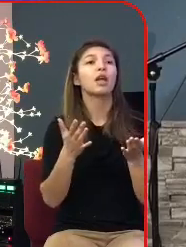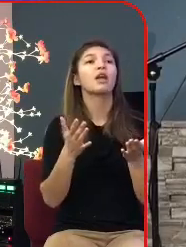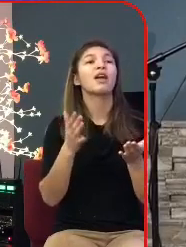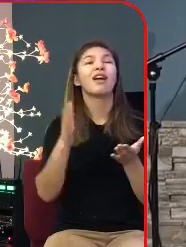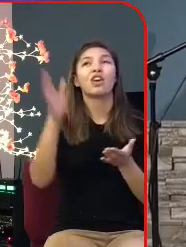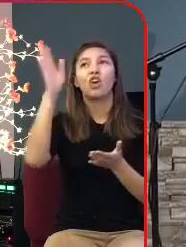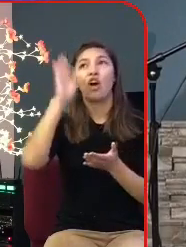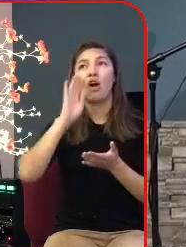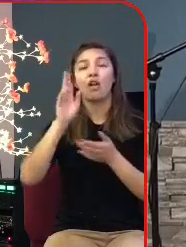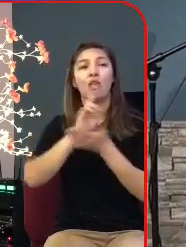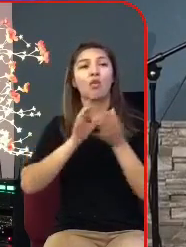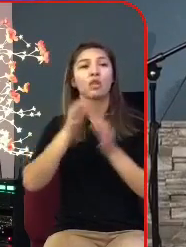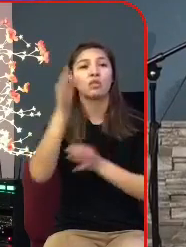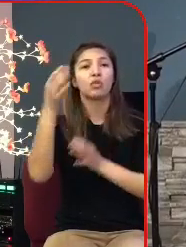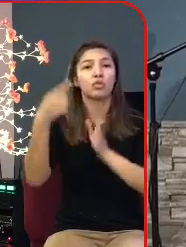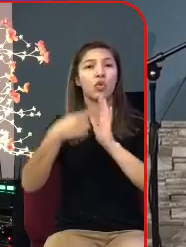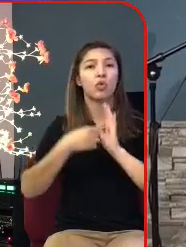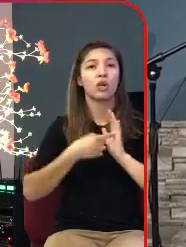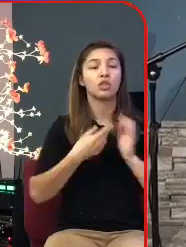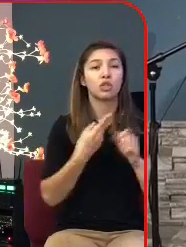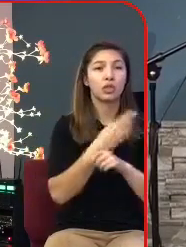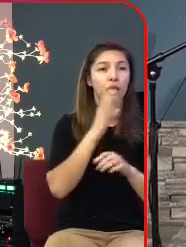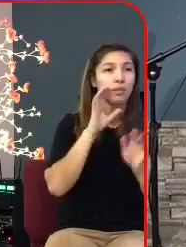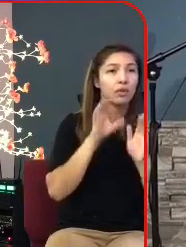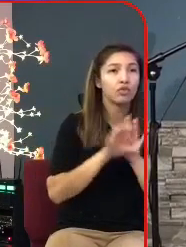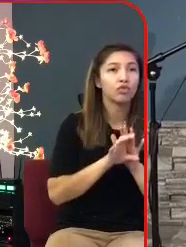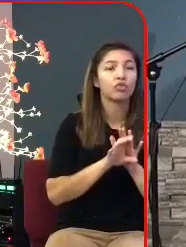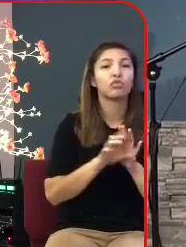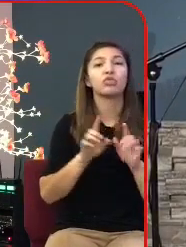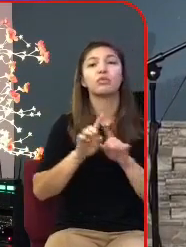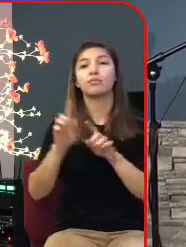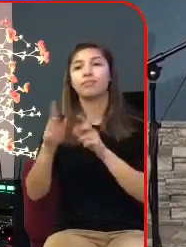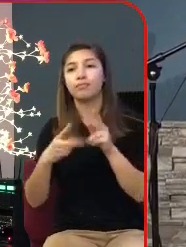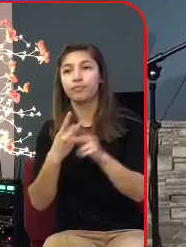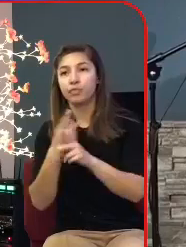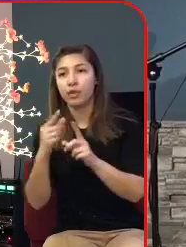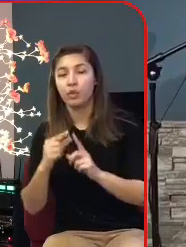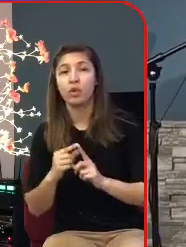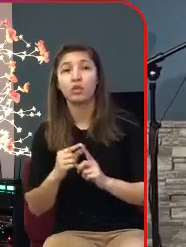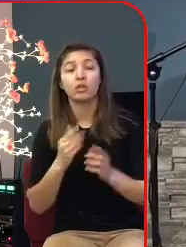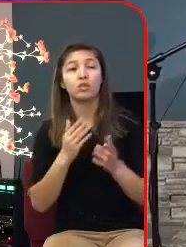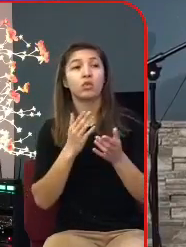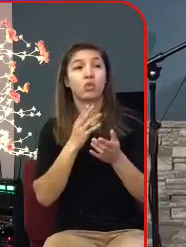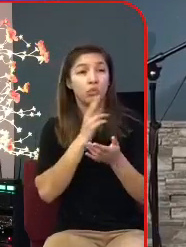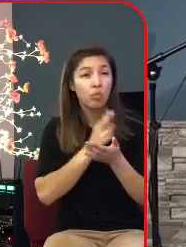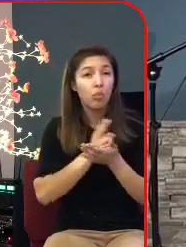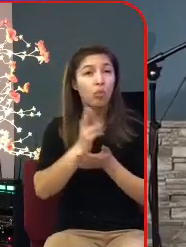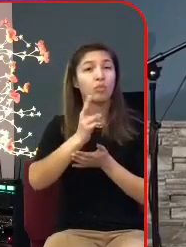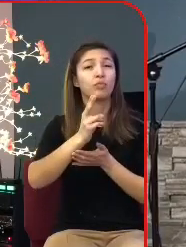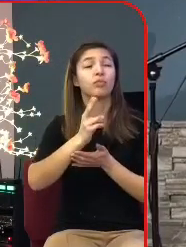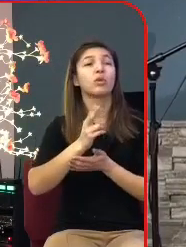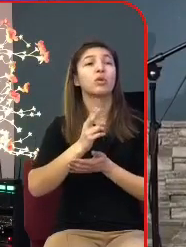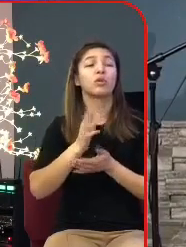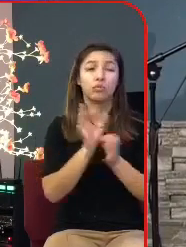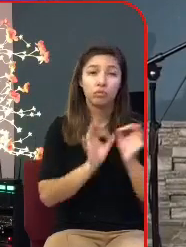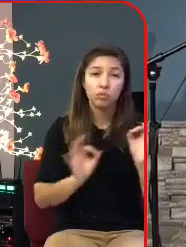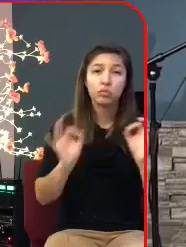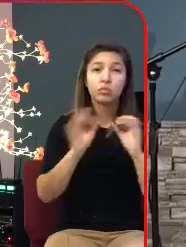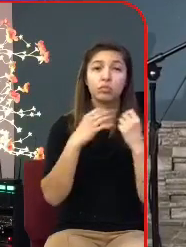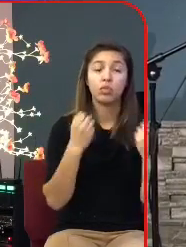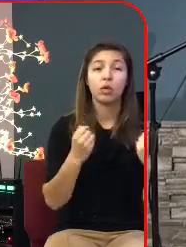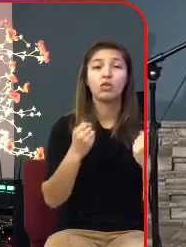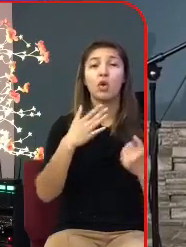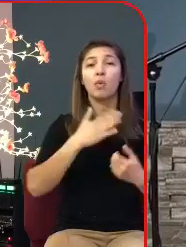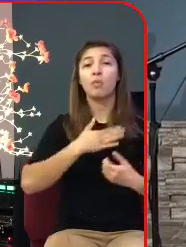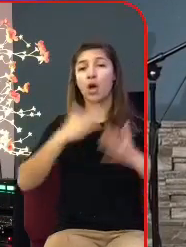us through pictures and through types. Some profound truths. And my hope and my prayer today and